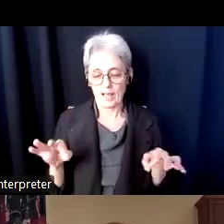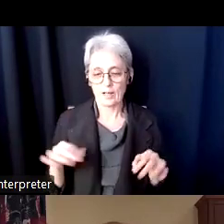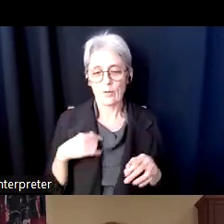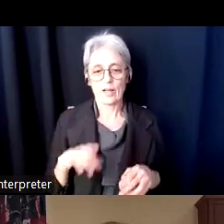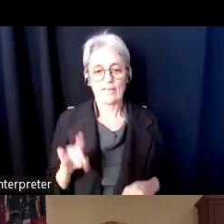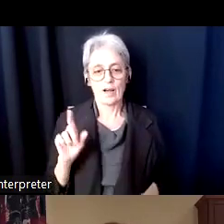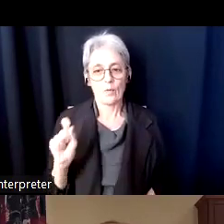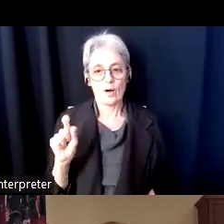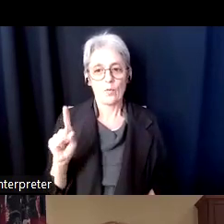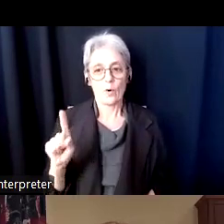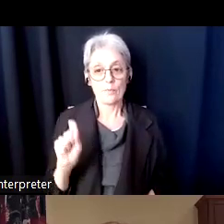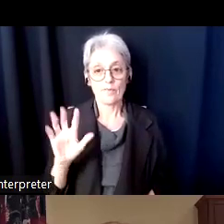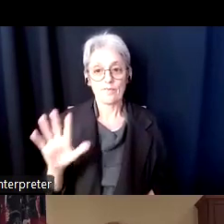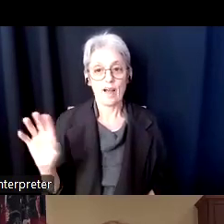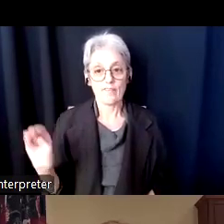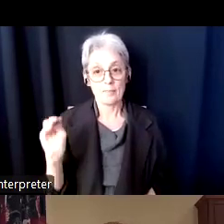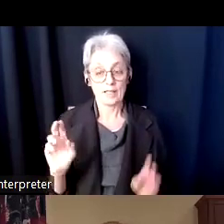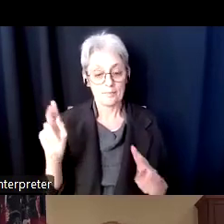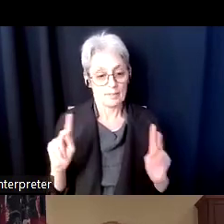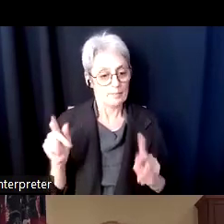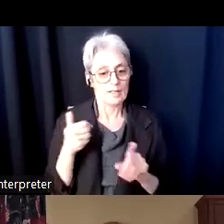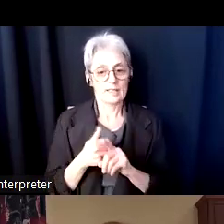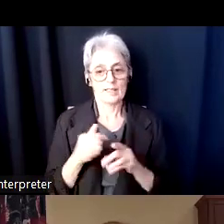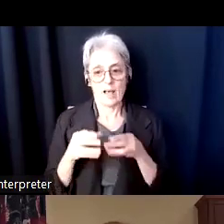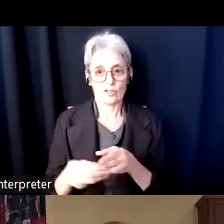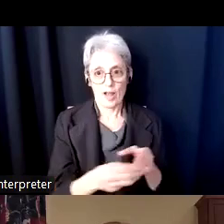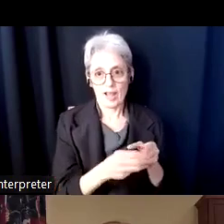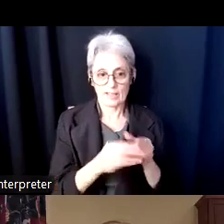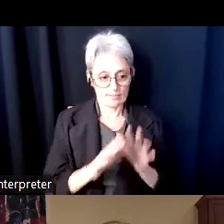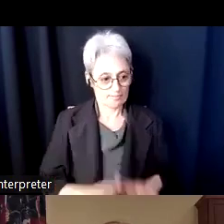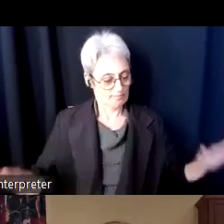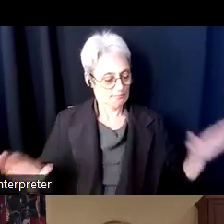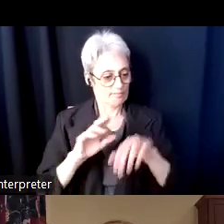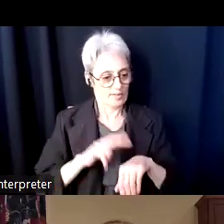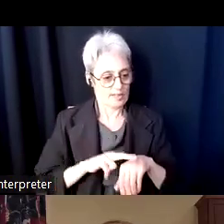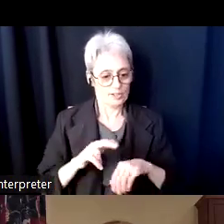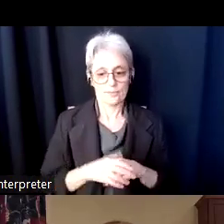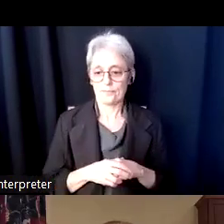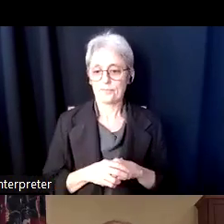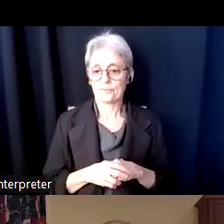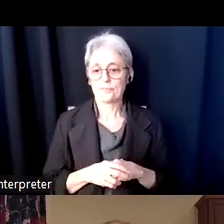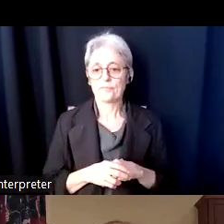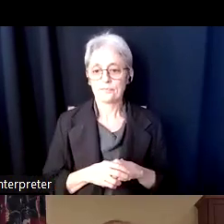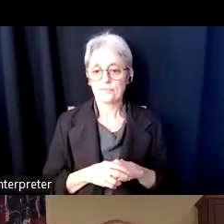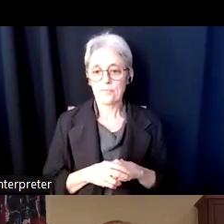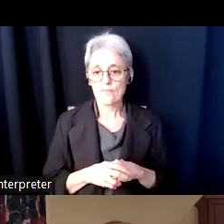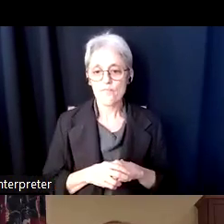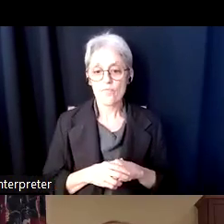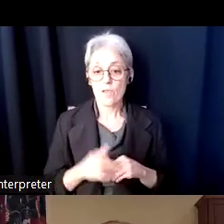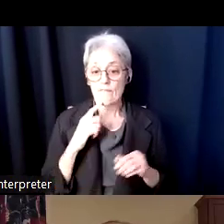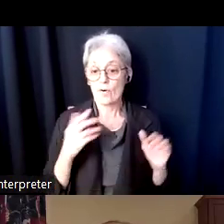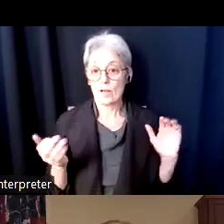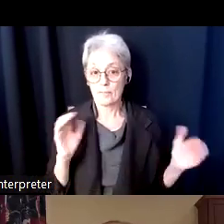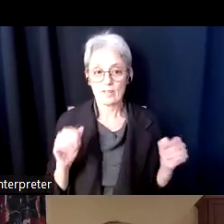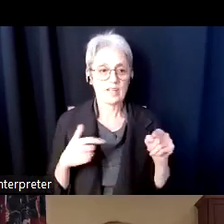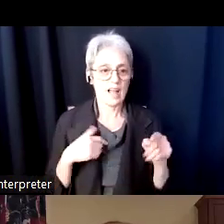million people self-directing nationwide. And for perspective on this, I have a chart on the slide, and you